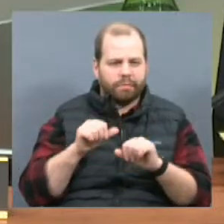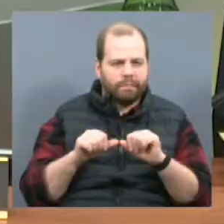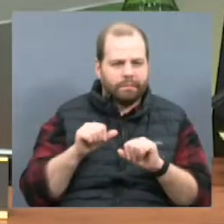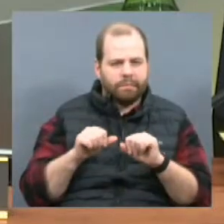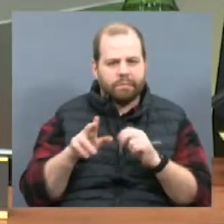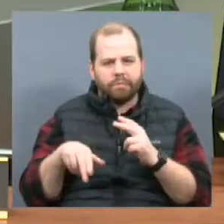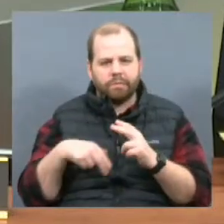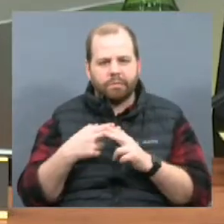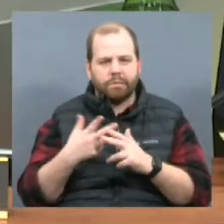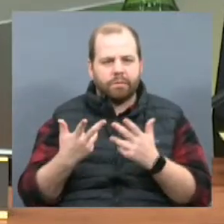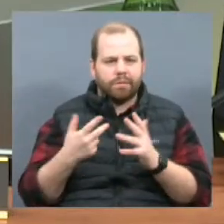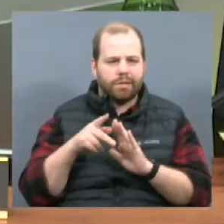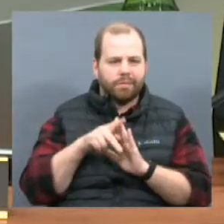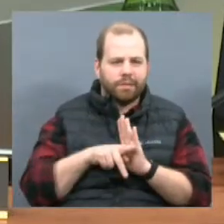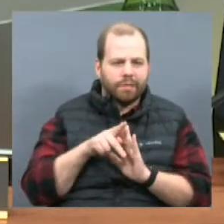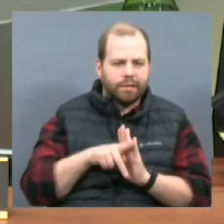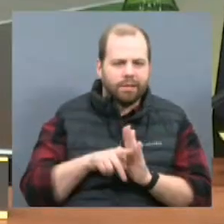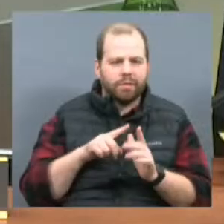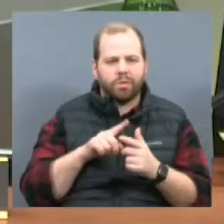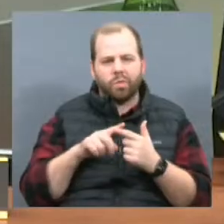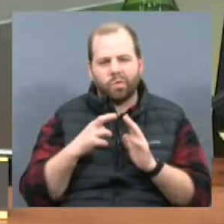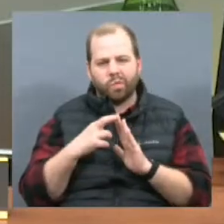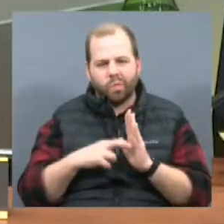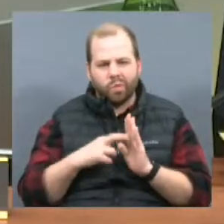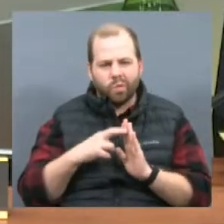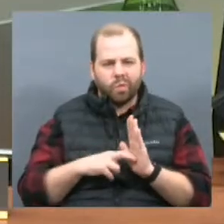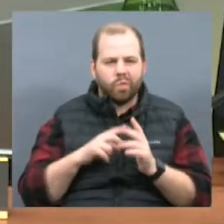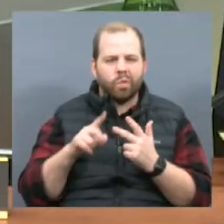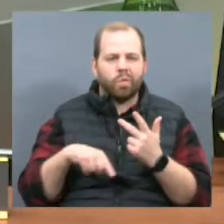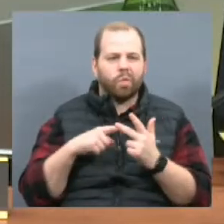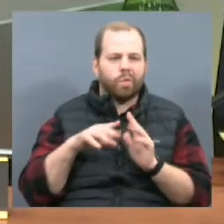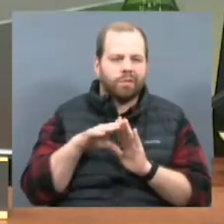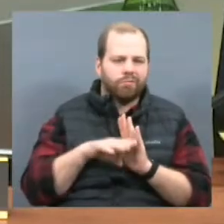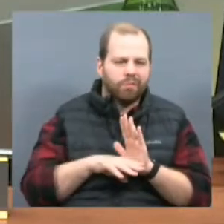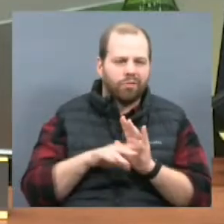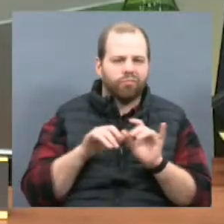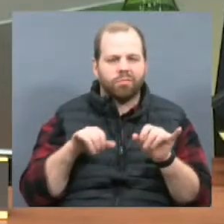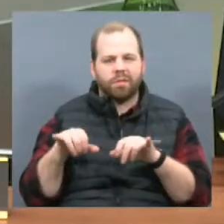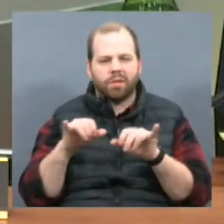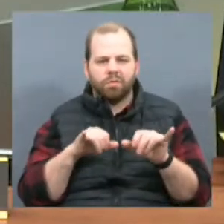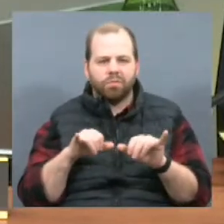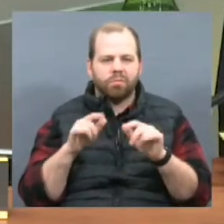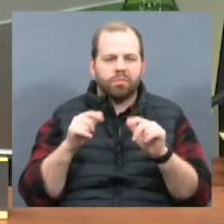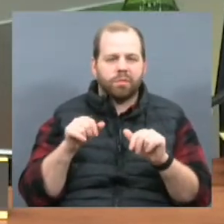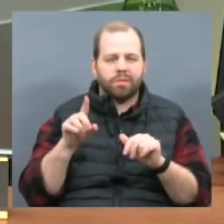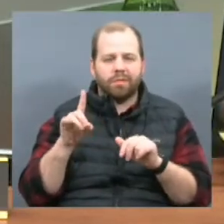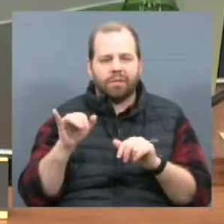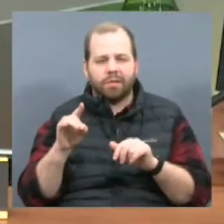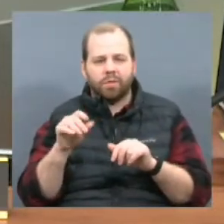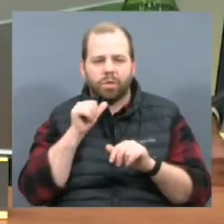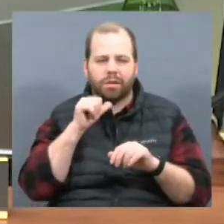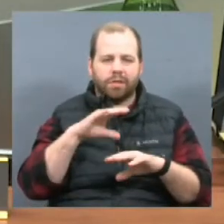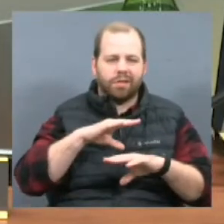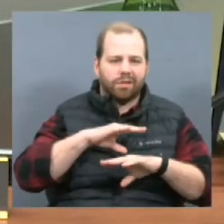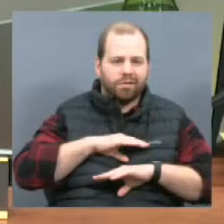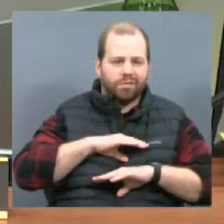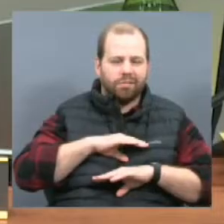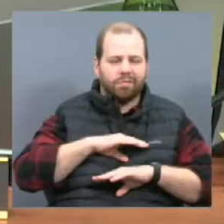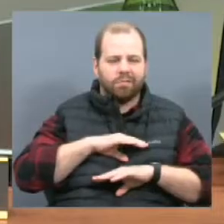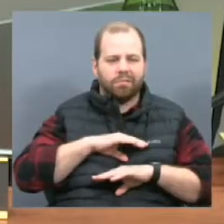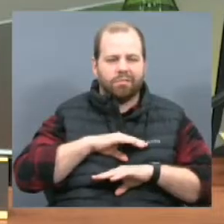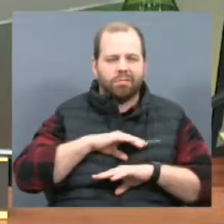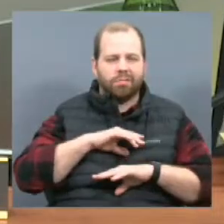any policies or rules or any statutes or standards that they did or did not meet for this, or